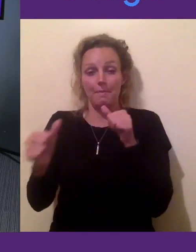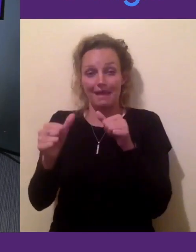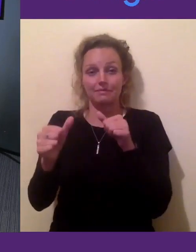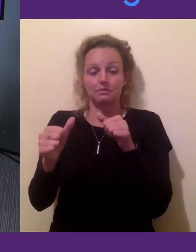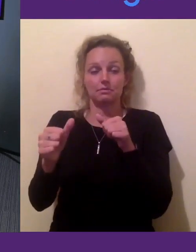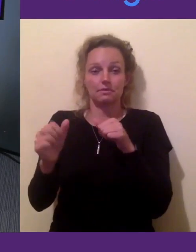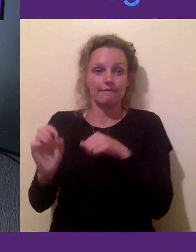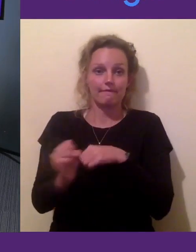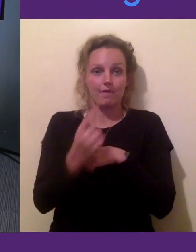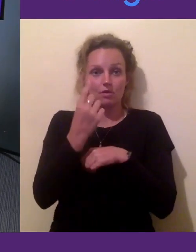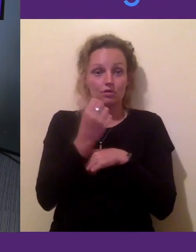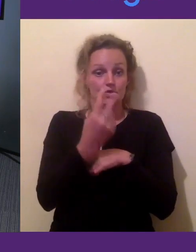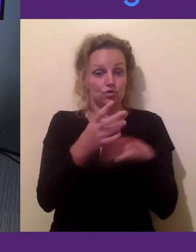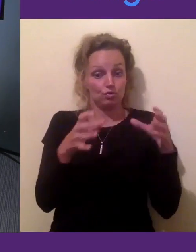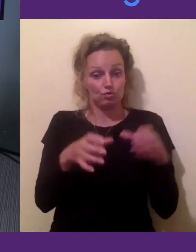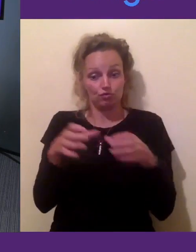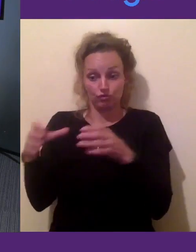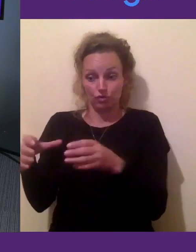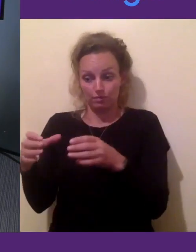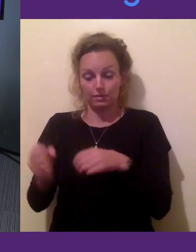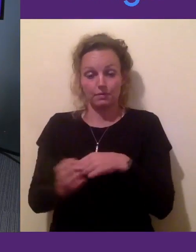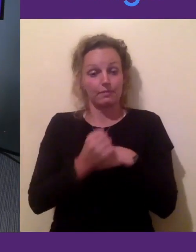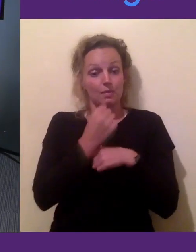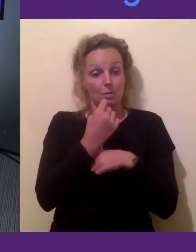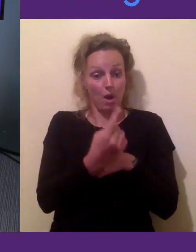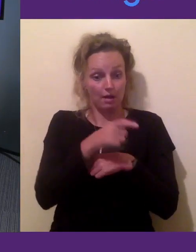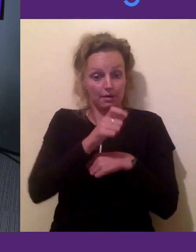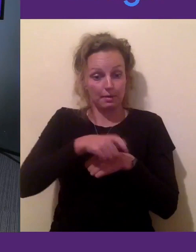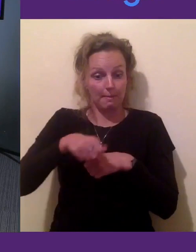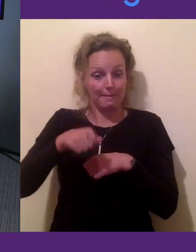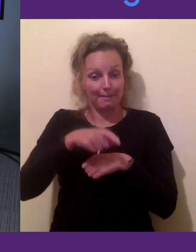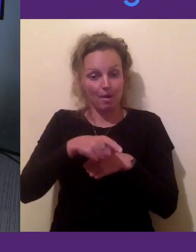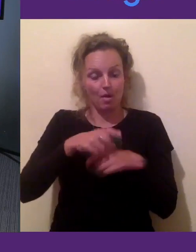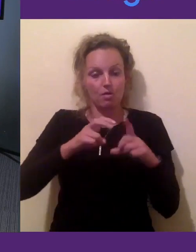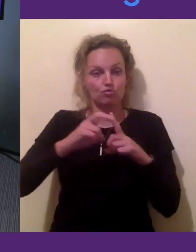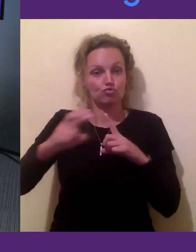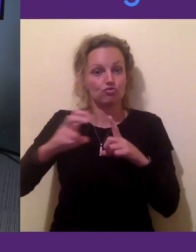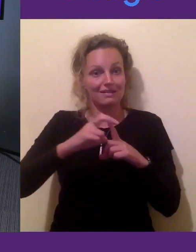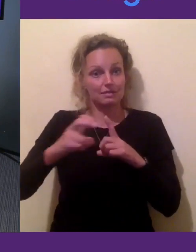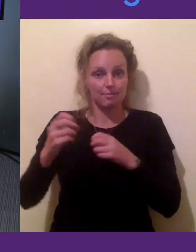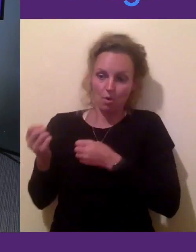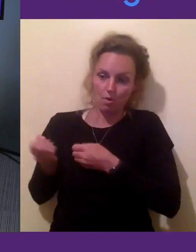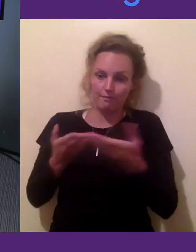was people who transport goods and services, and the other was visually impaired people.